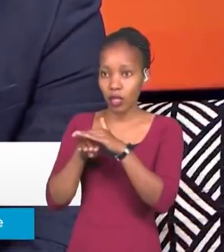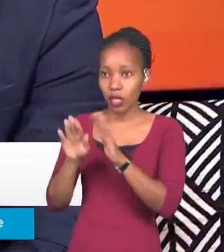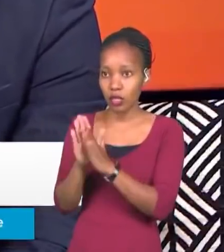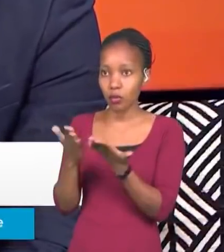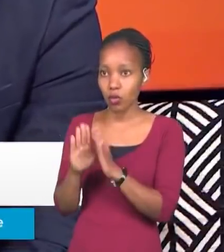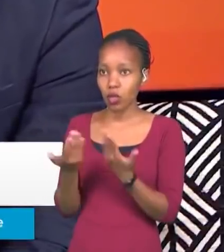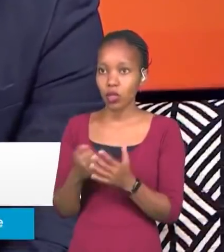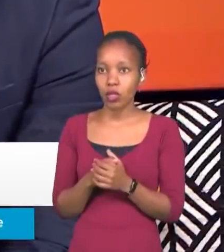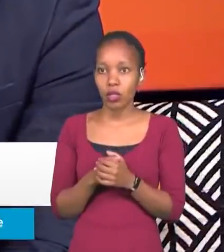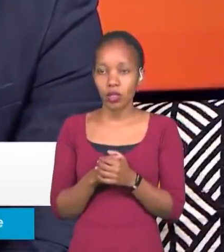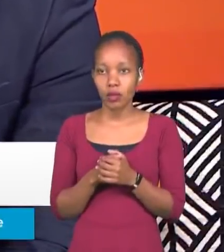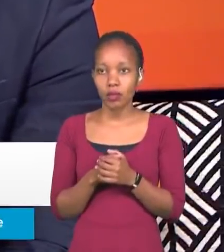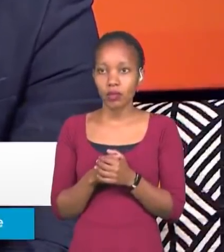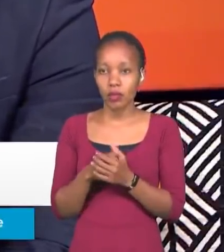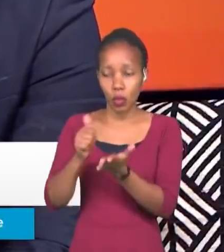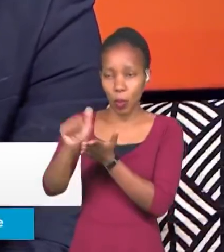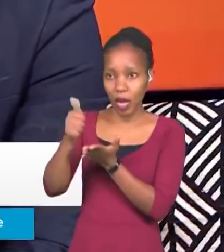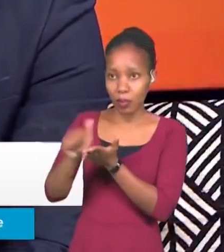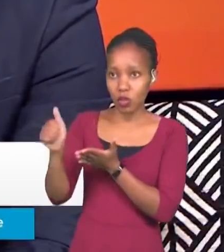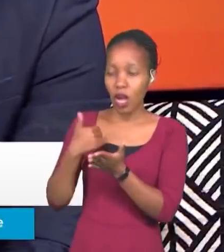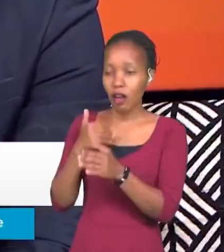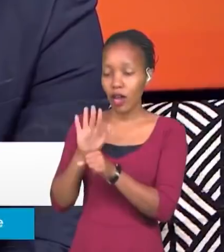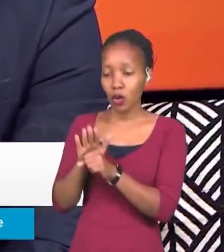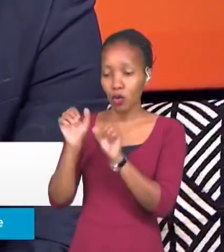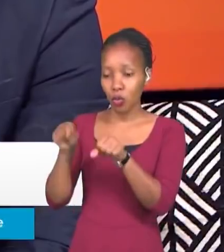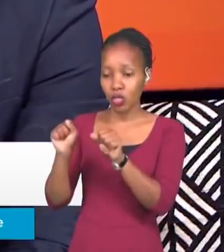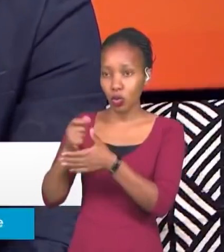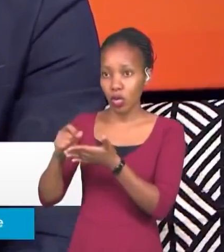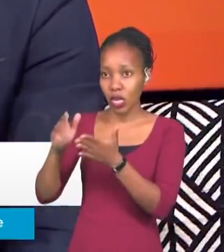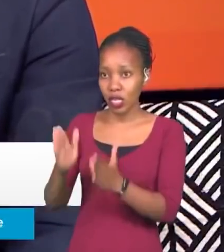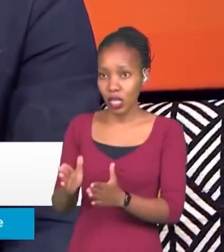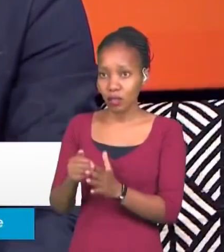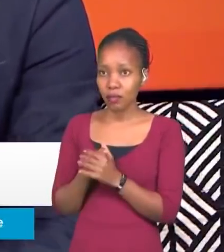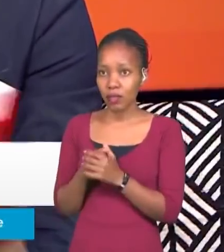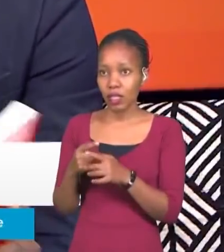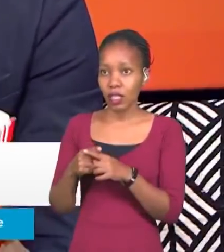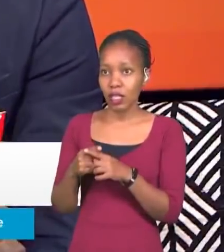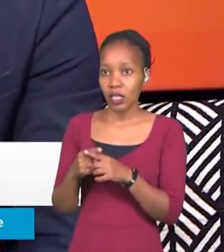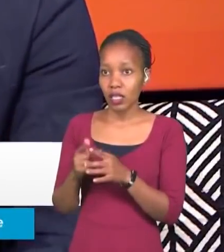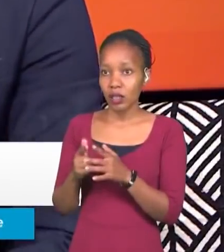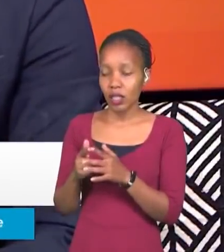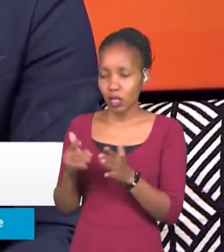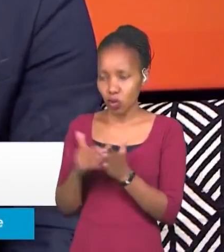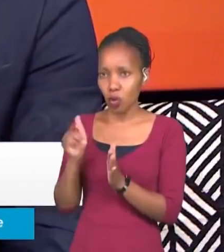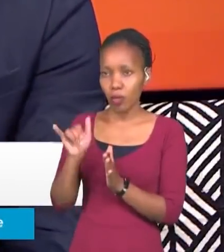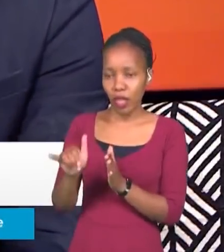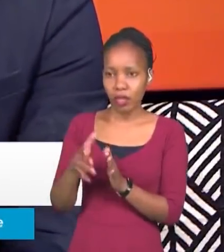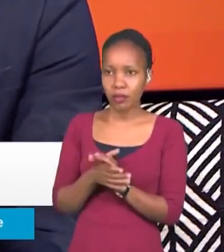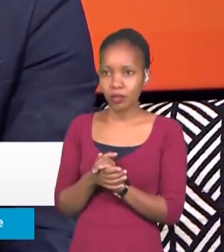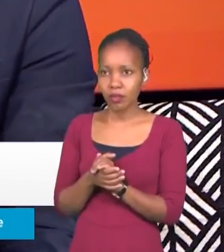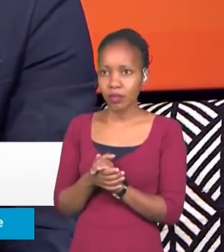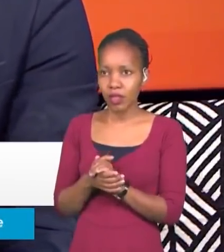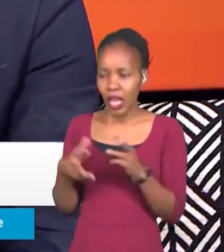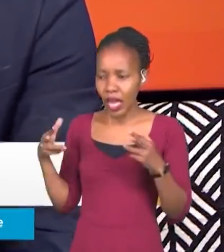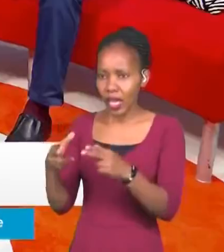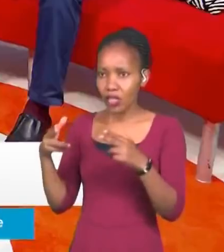a journey to publish, because now so many potential writers or authors, that's where they get stuck. Mm-hmm. Goodness. Mm-hmm.